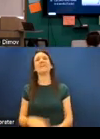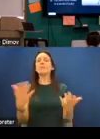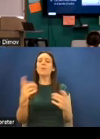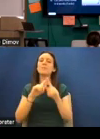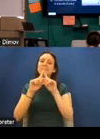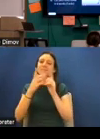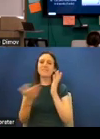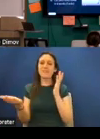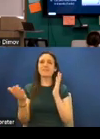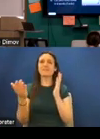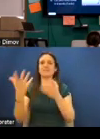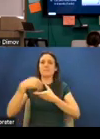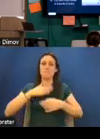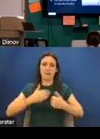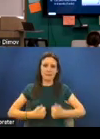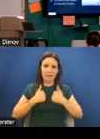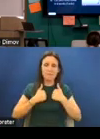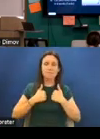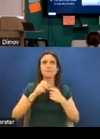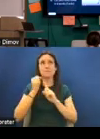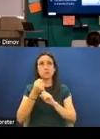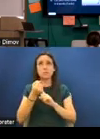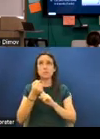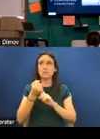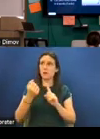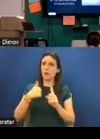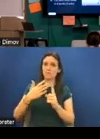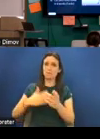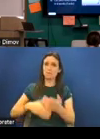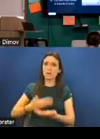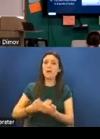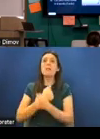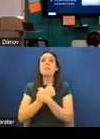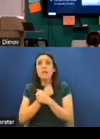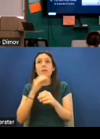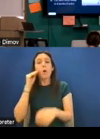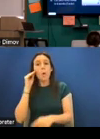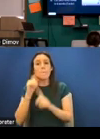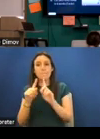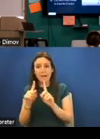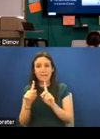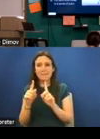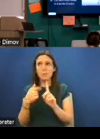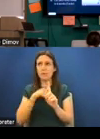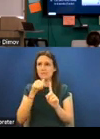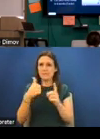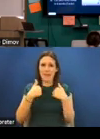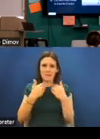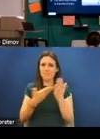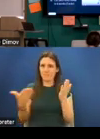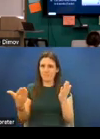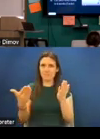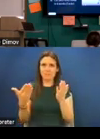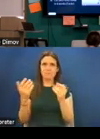things that happen in life, and the situation you're born to, I had a very loving home, but we didn't have stuff. We didn't have